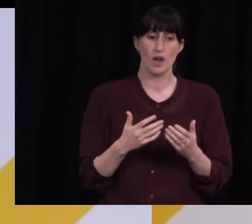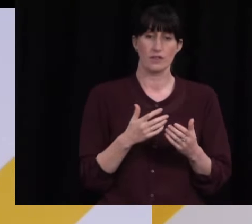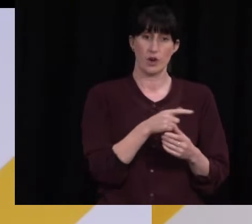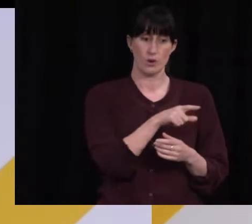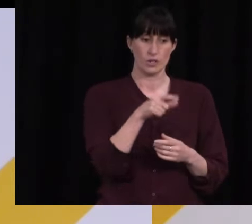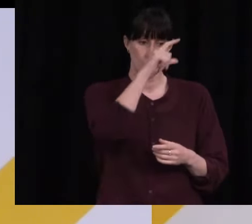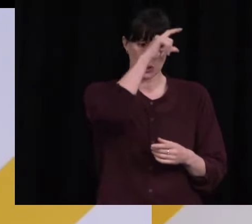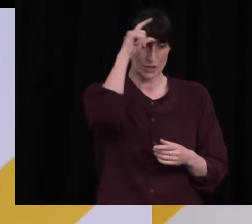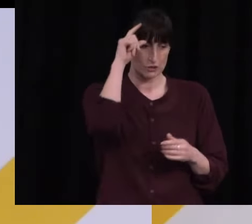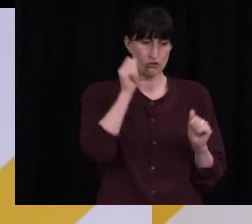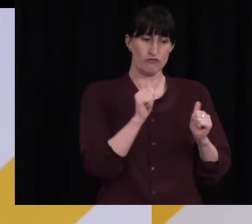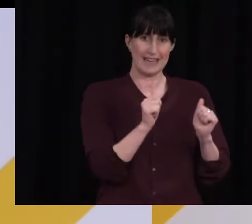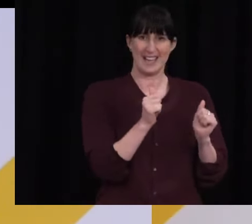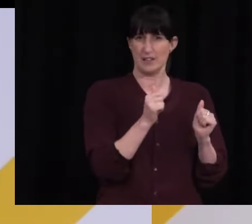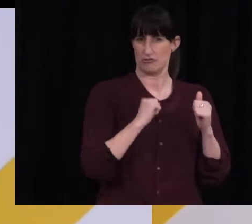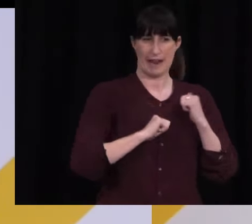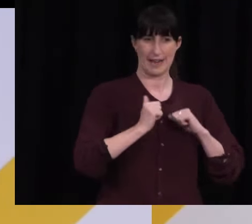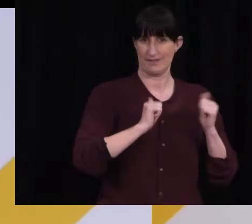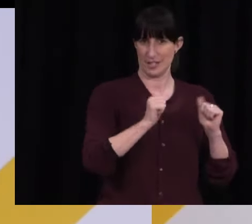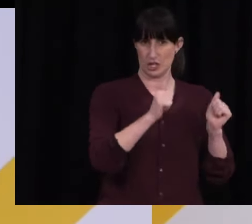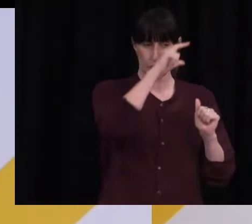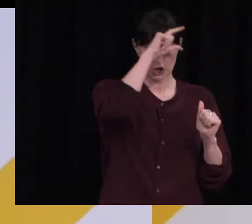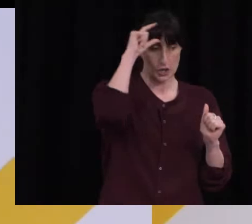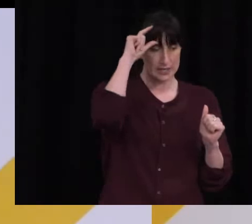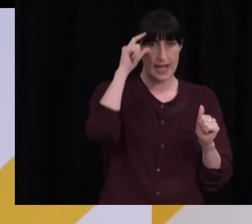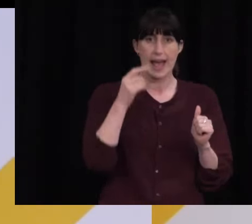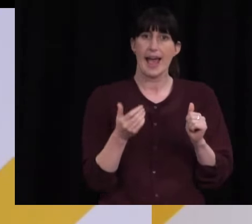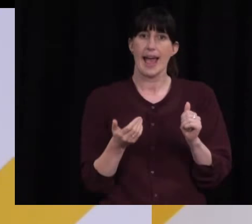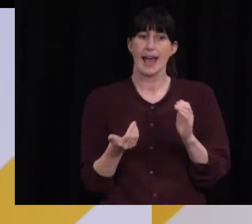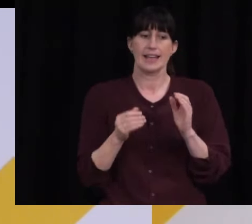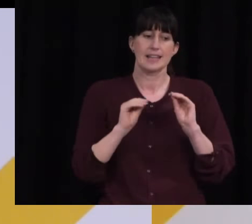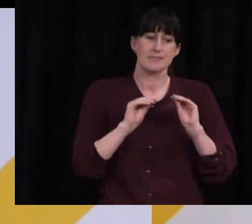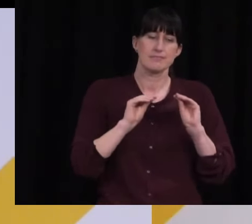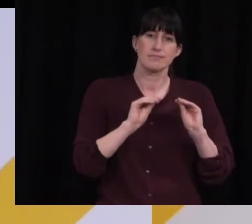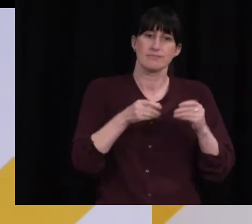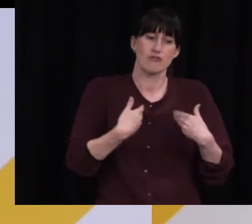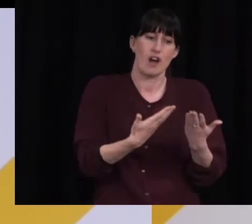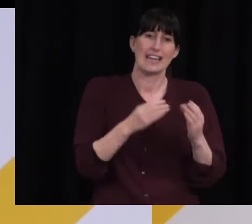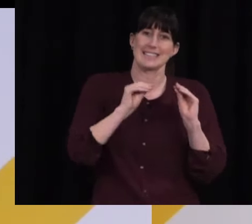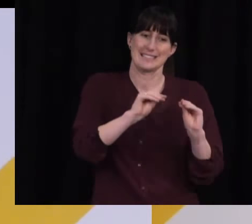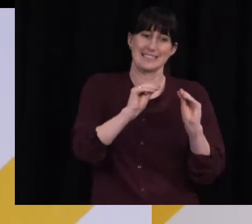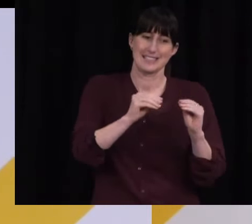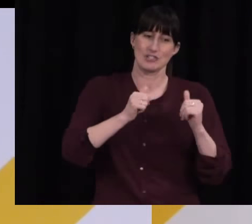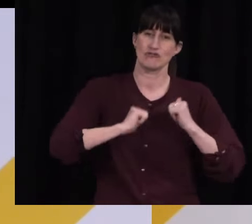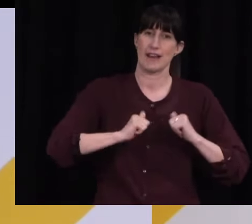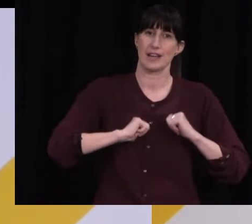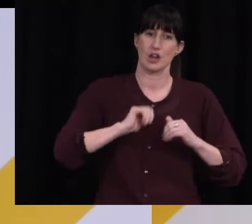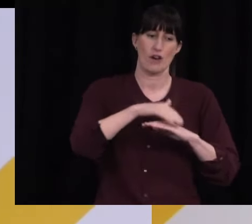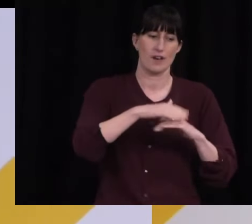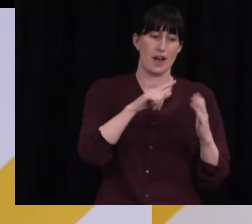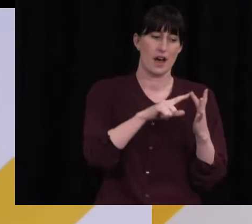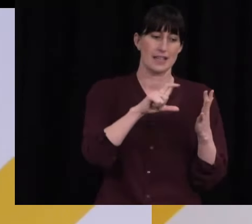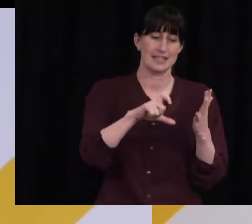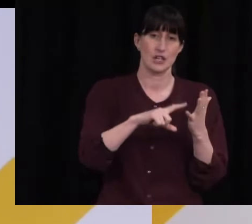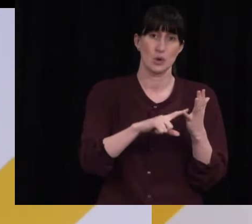of a ventilated patient so that there is a pool of people they can draw on should there be a need to surge